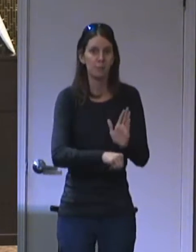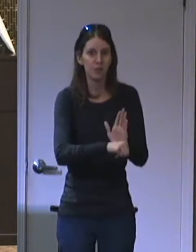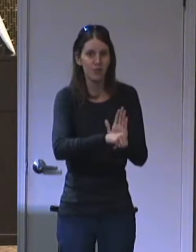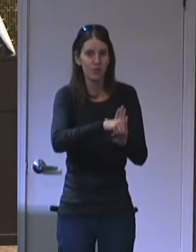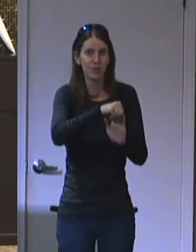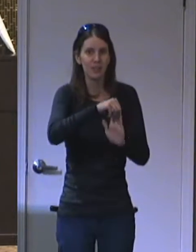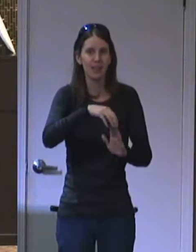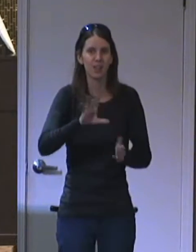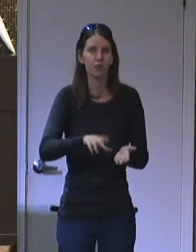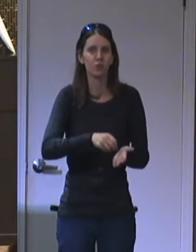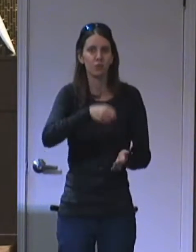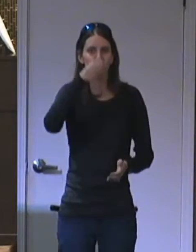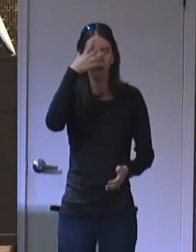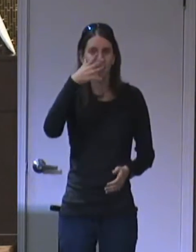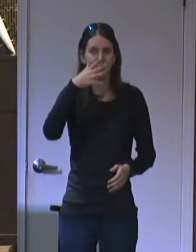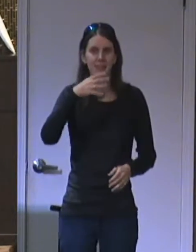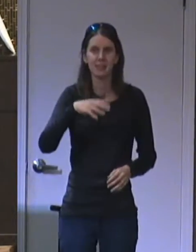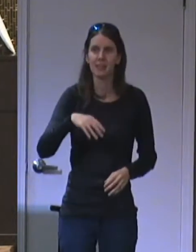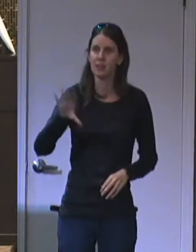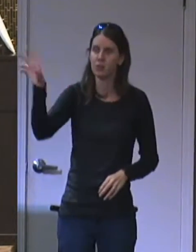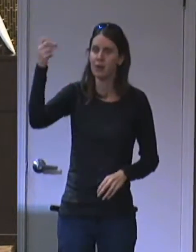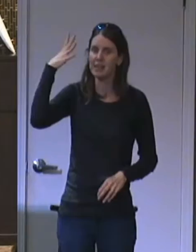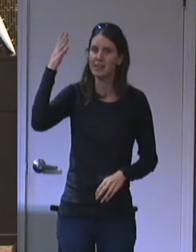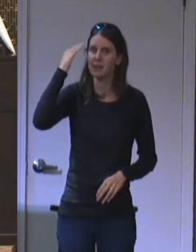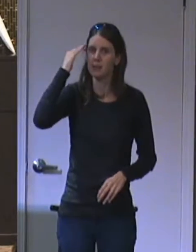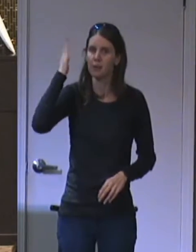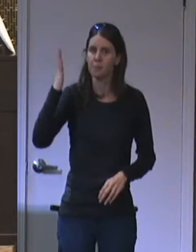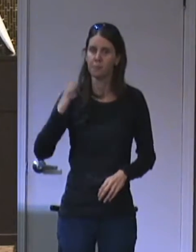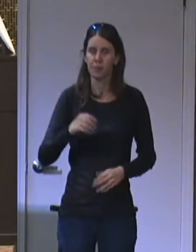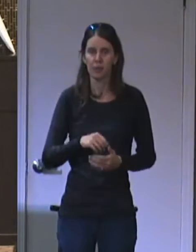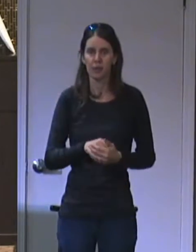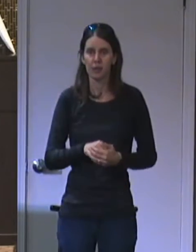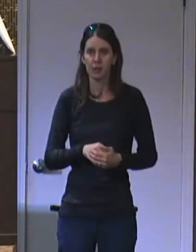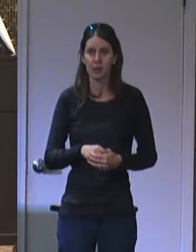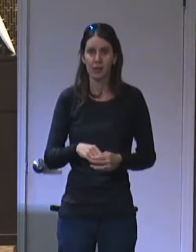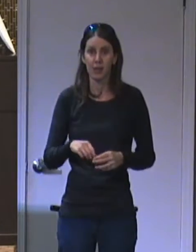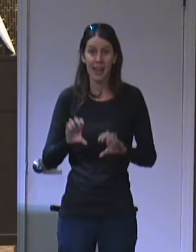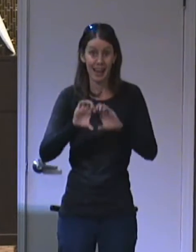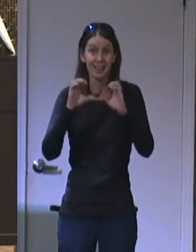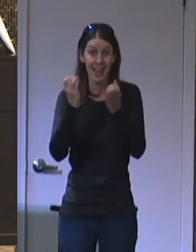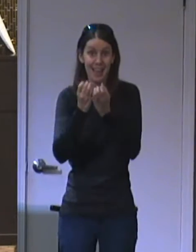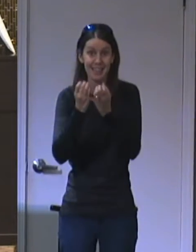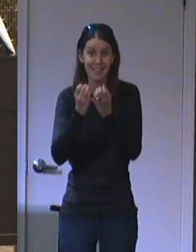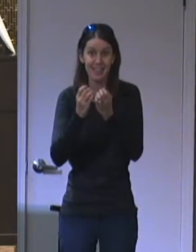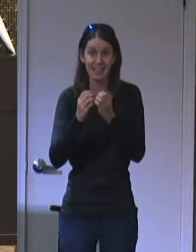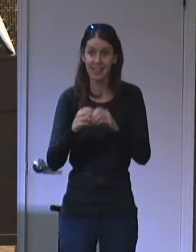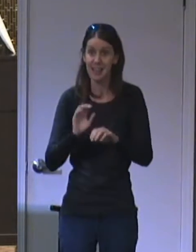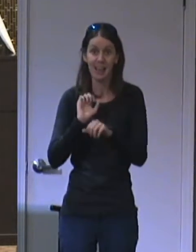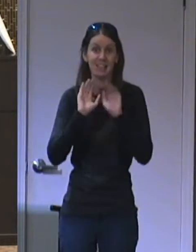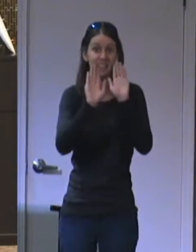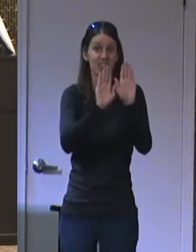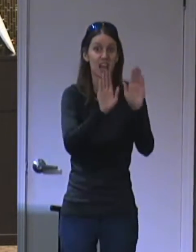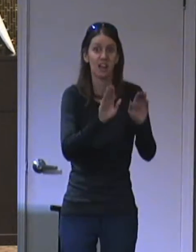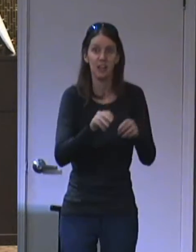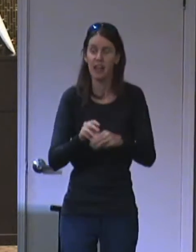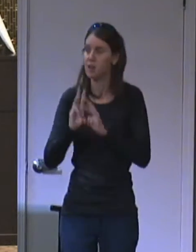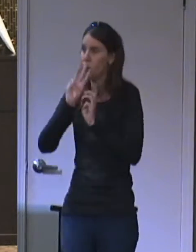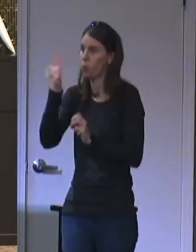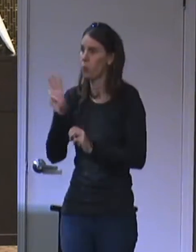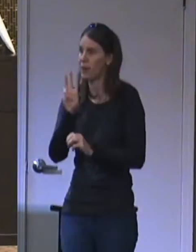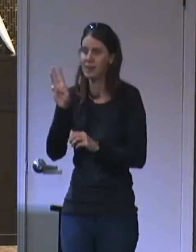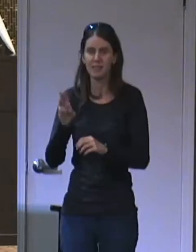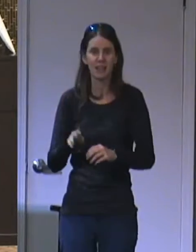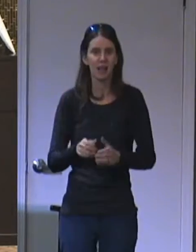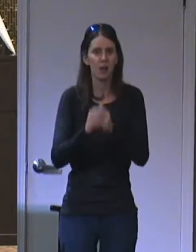the grace and knowledge of our Lord Jesus Christ. We do that with corporate Bible study like we're doing now. We do that with worship, and we do that with